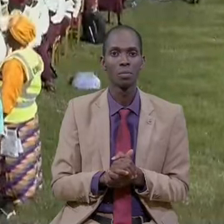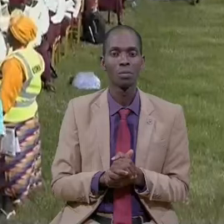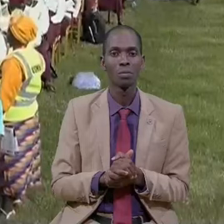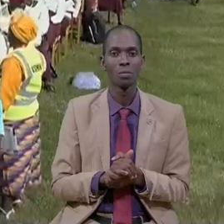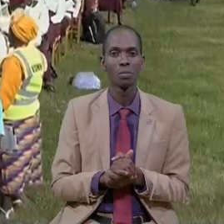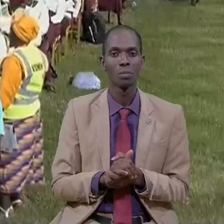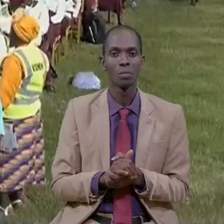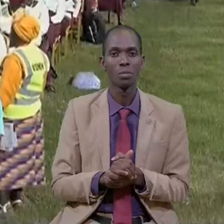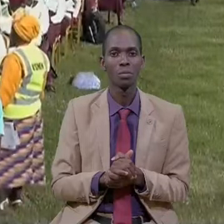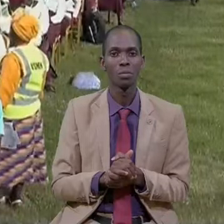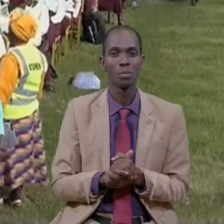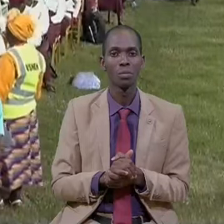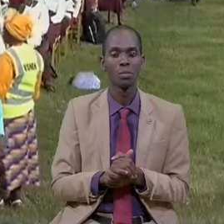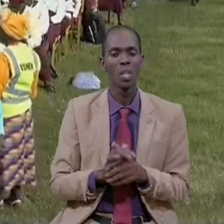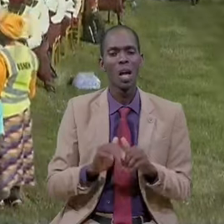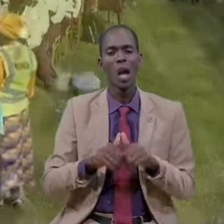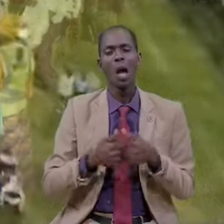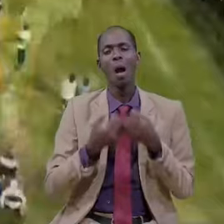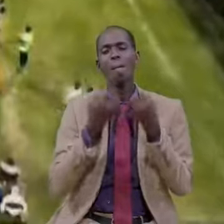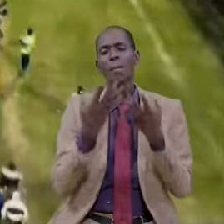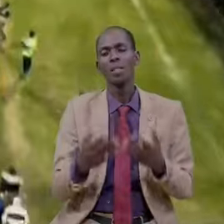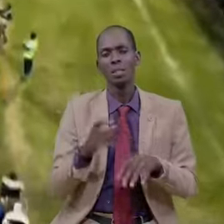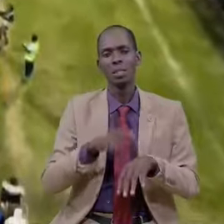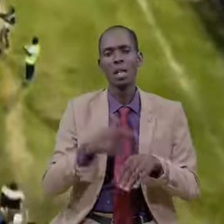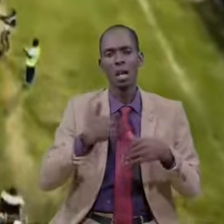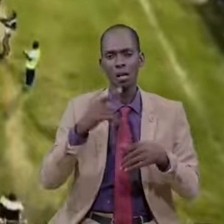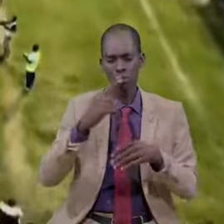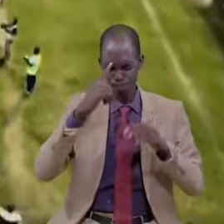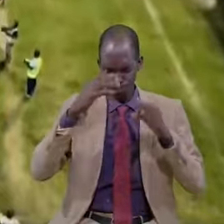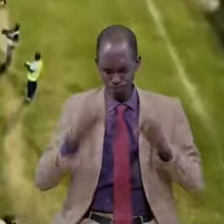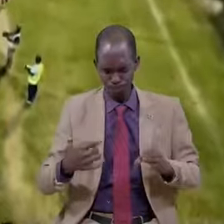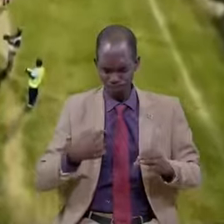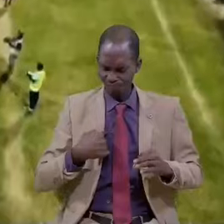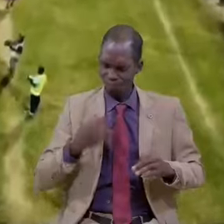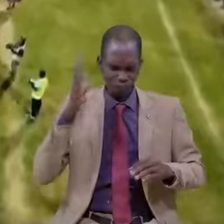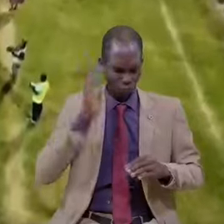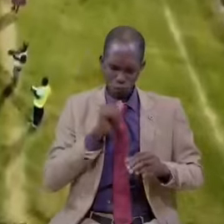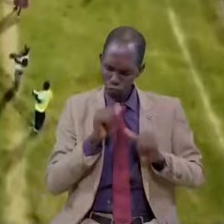saved how many times have you said I will not do that that